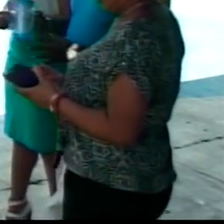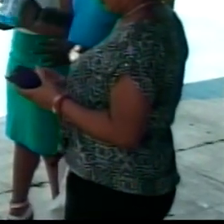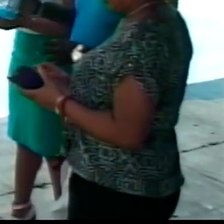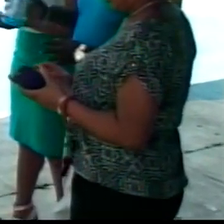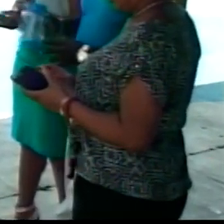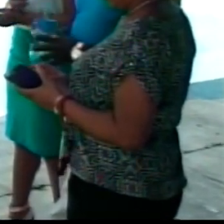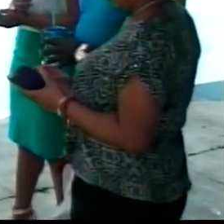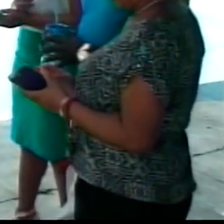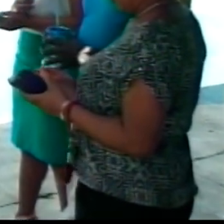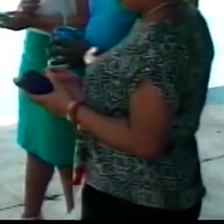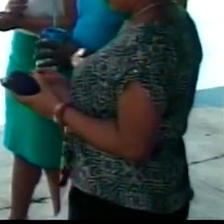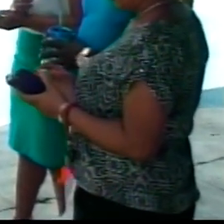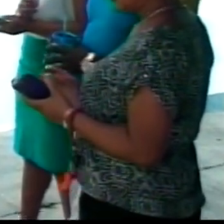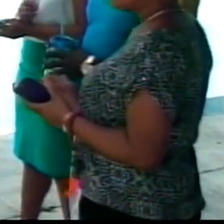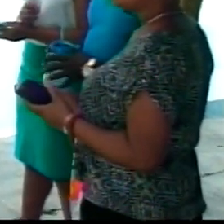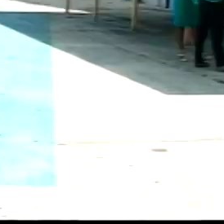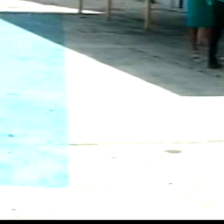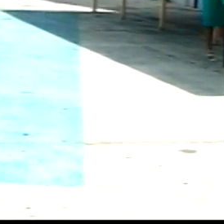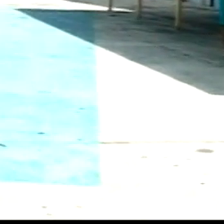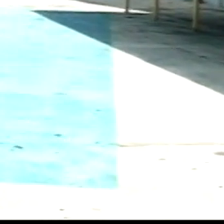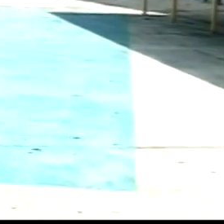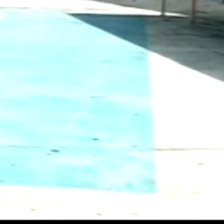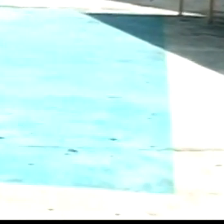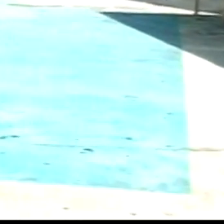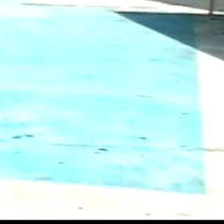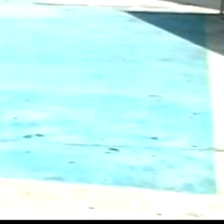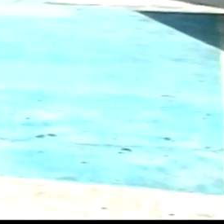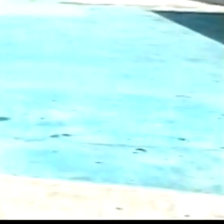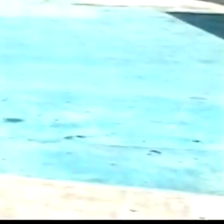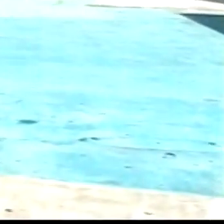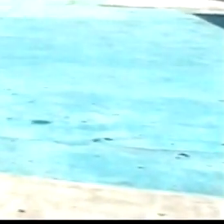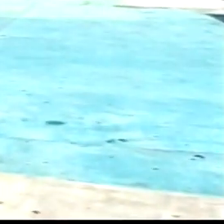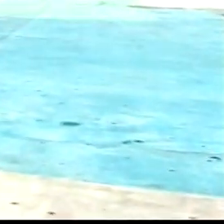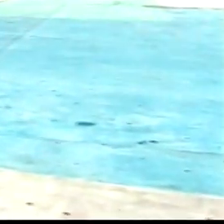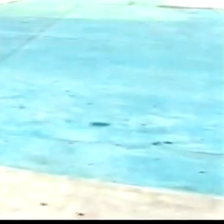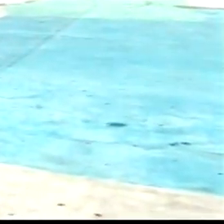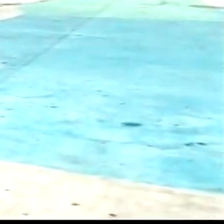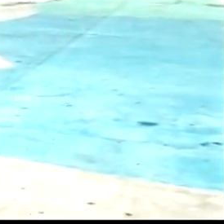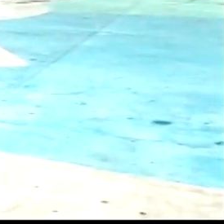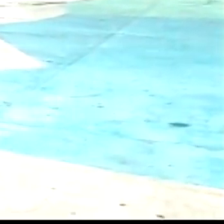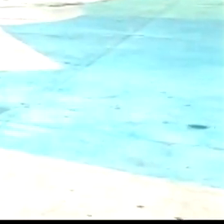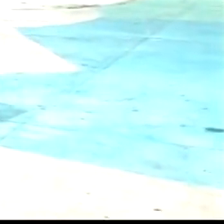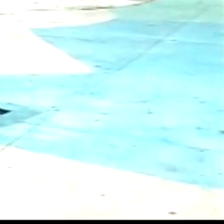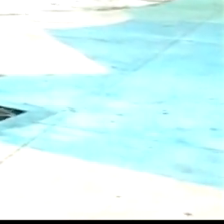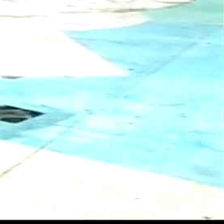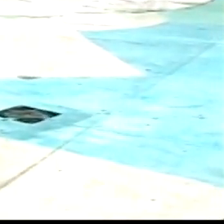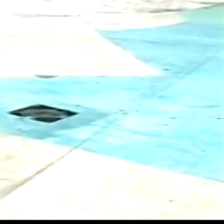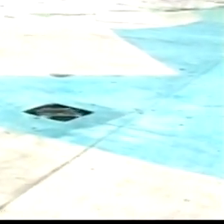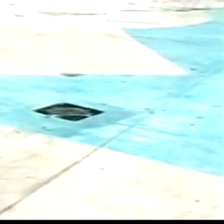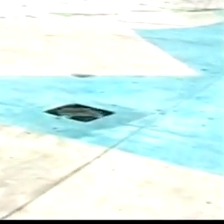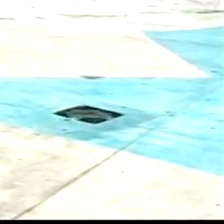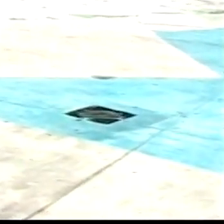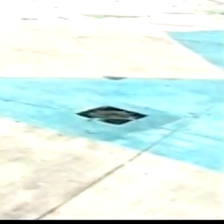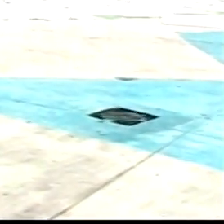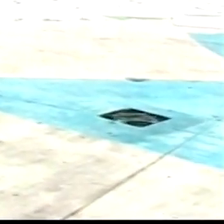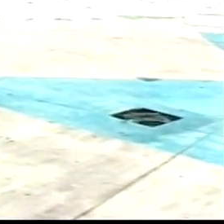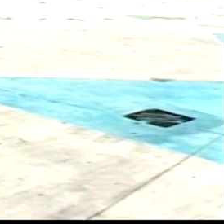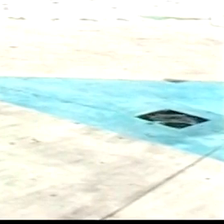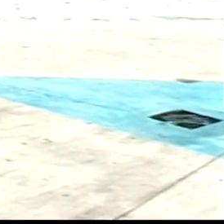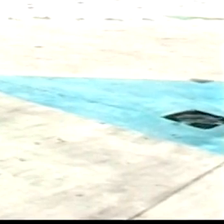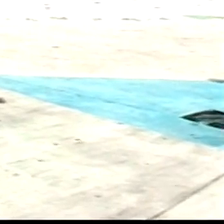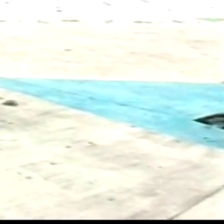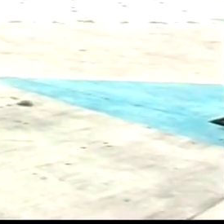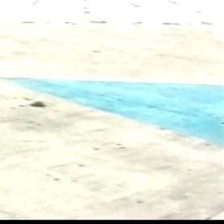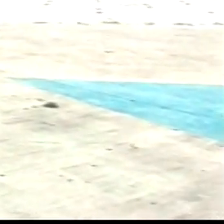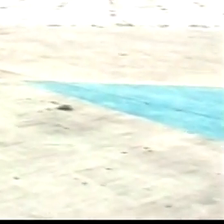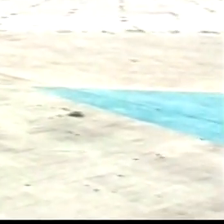the inaugural Barbados Yellow Pages Bashment Soca competition and the semi-finals of the Sweet Soca and Party Monarch will be